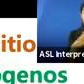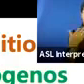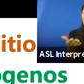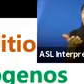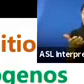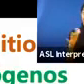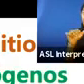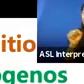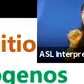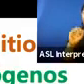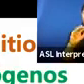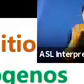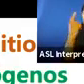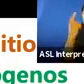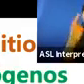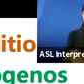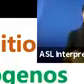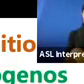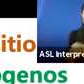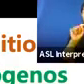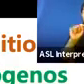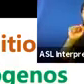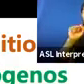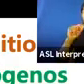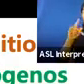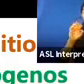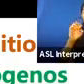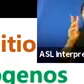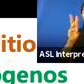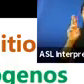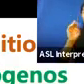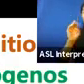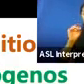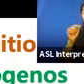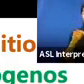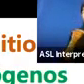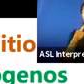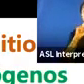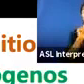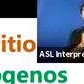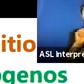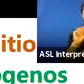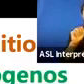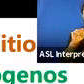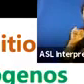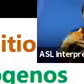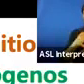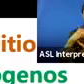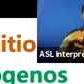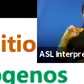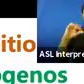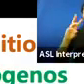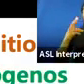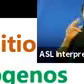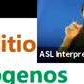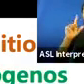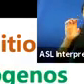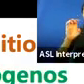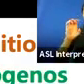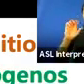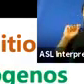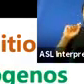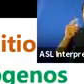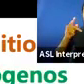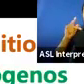Yes, number 1, the tapeworm. This is actually a whale tapeworm. This is the largest tapeworm in the world that